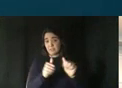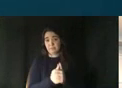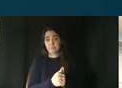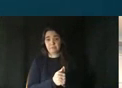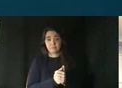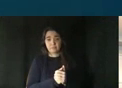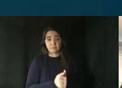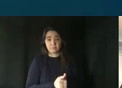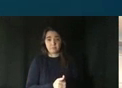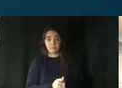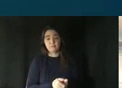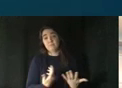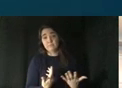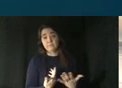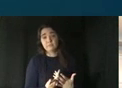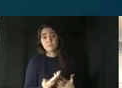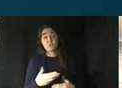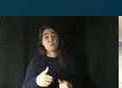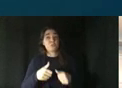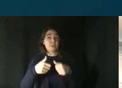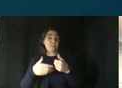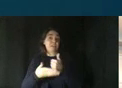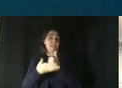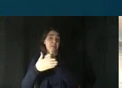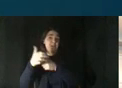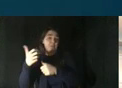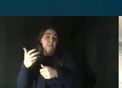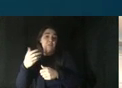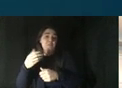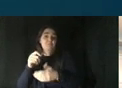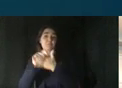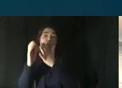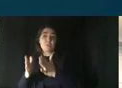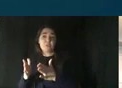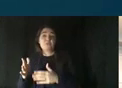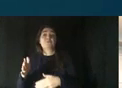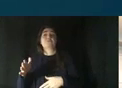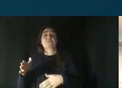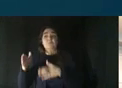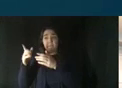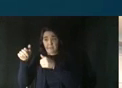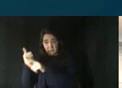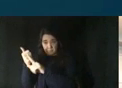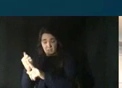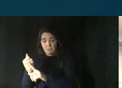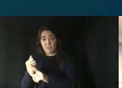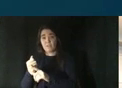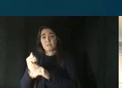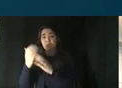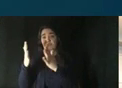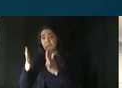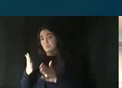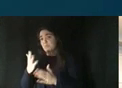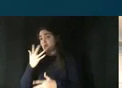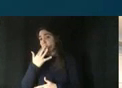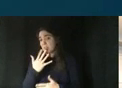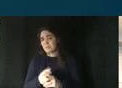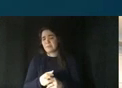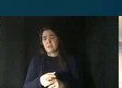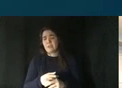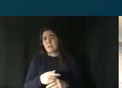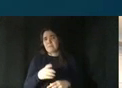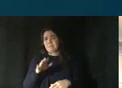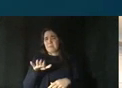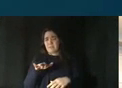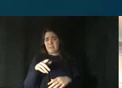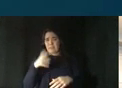who is a person of color and see how that goes. I mean, I don't think it should stop you from writing it. I should also say